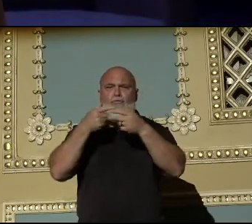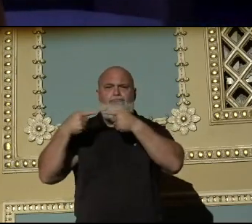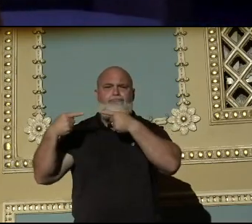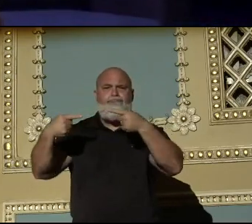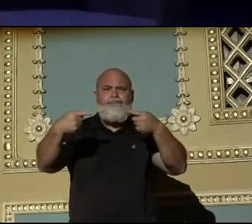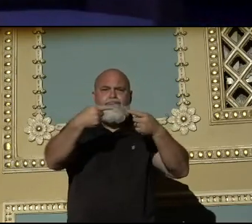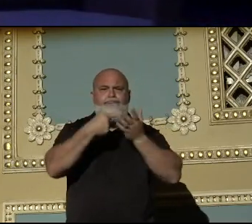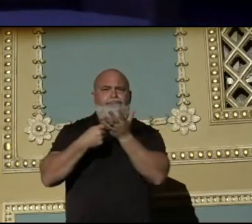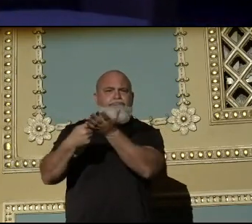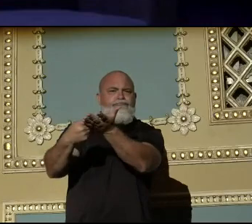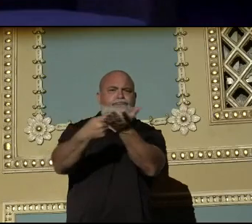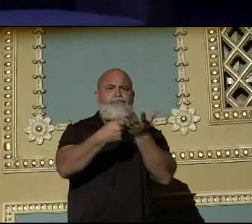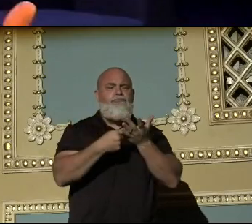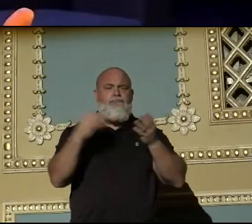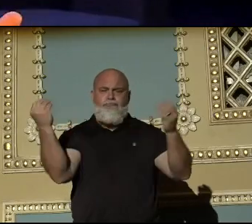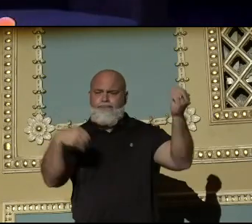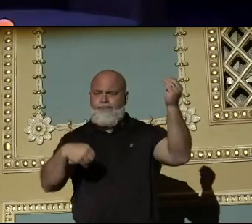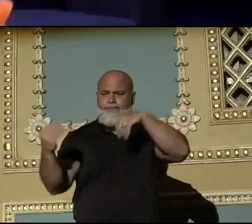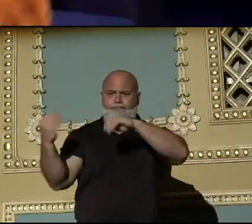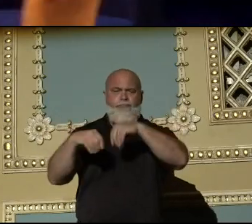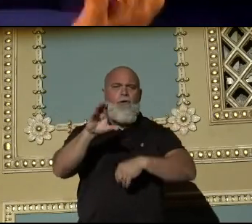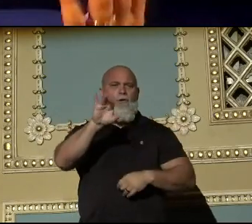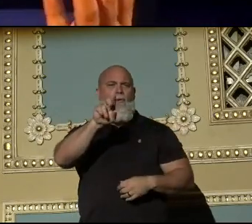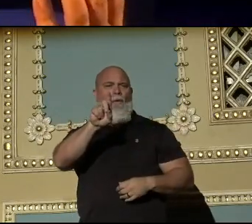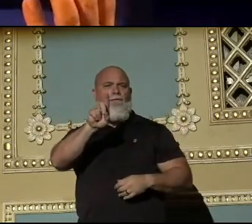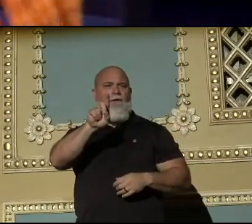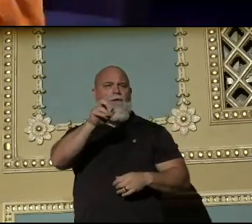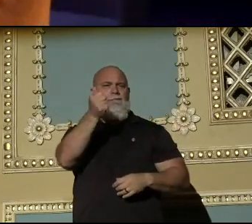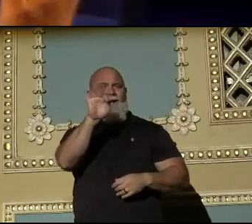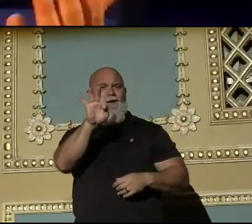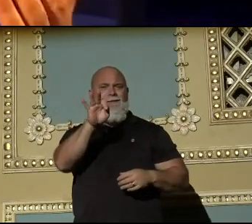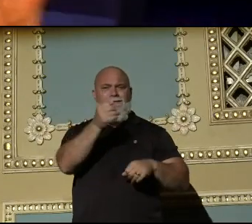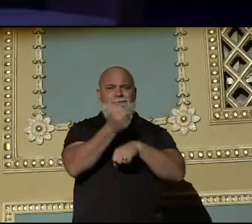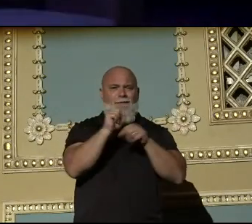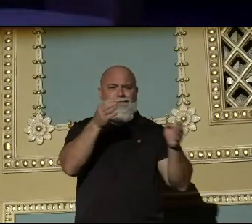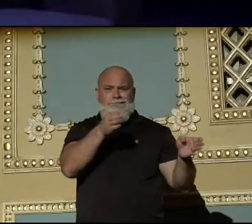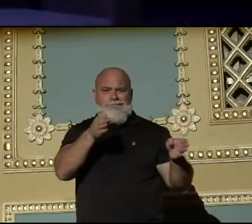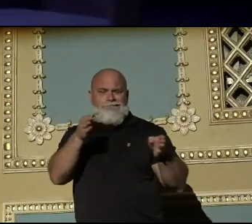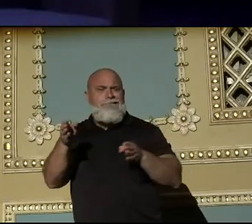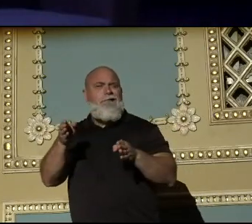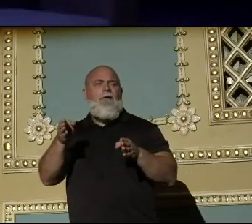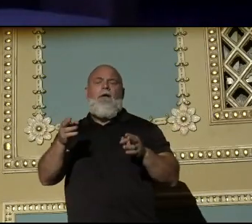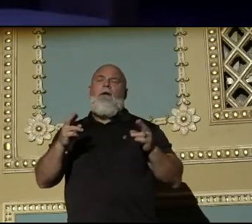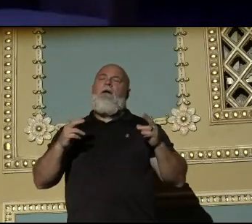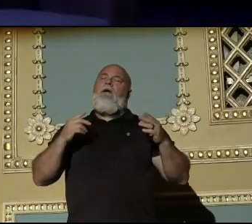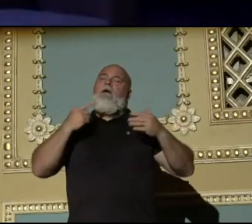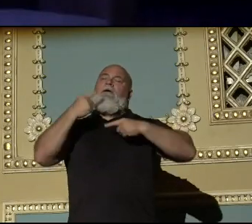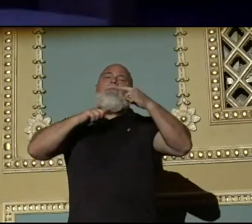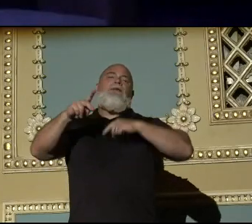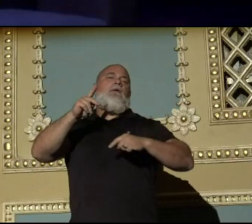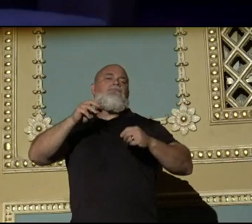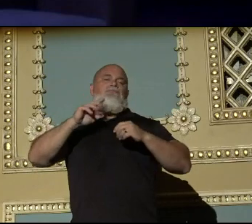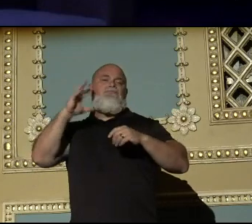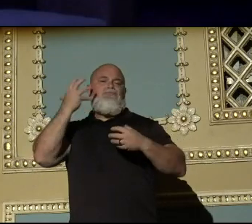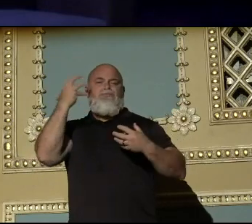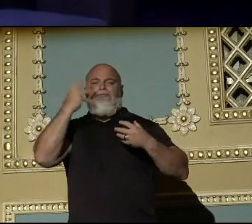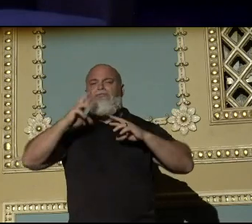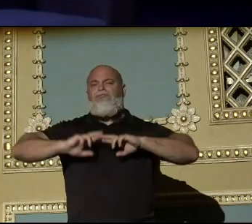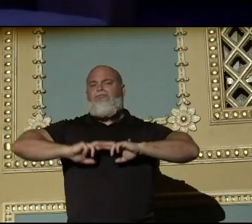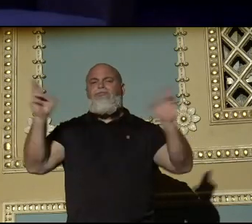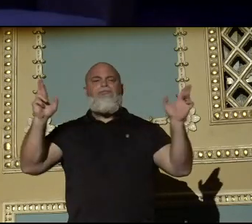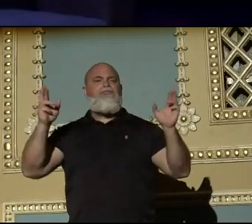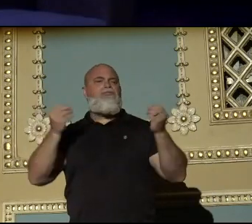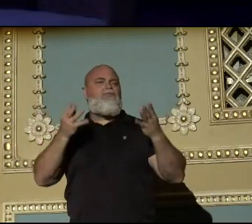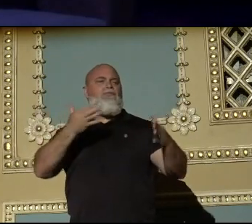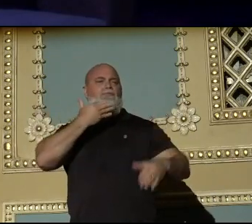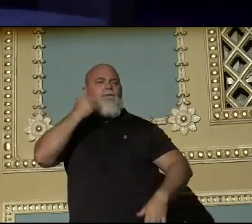implementing COVID-19 safety strategies so that we can come back dynamically in the future and provide the best arts experiences